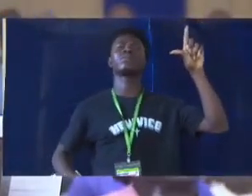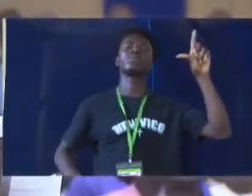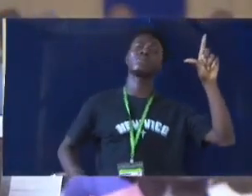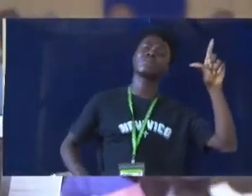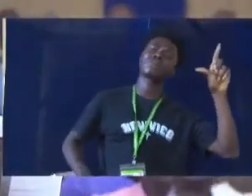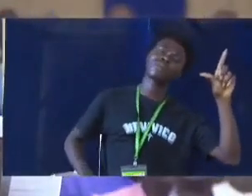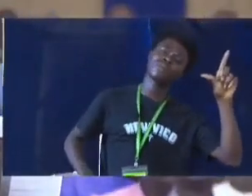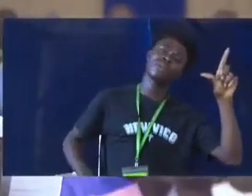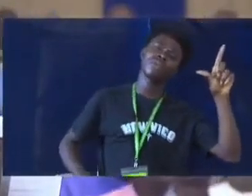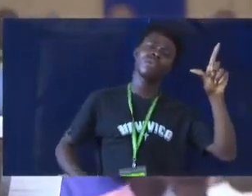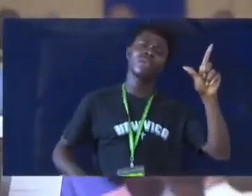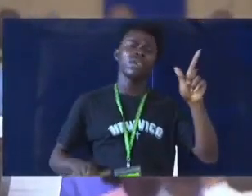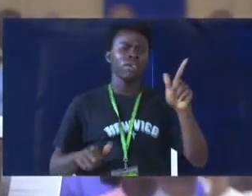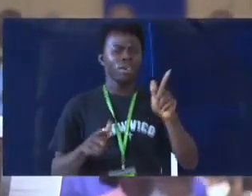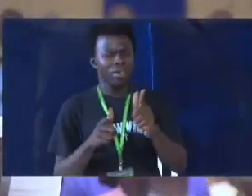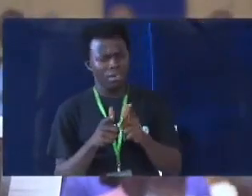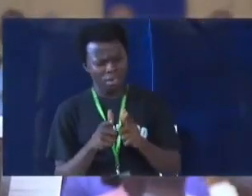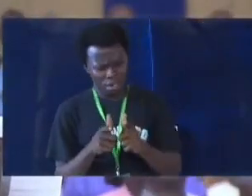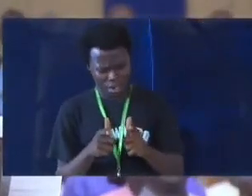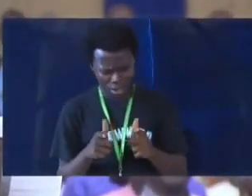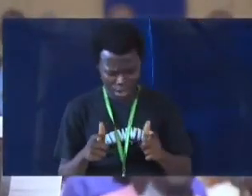Santerebo Santaria Basanta.